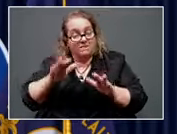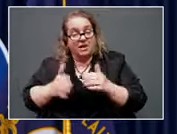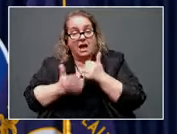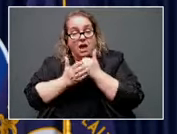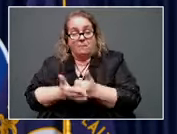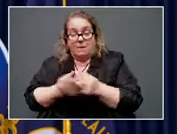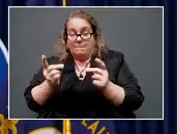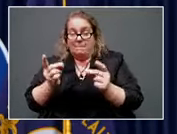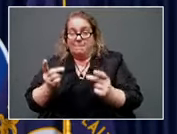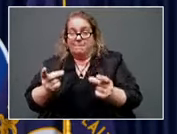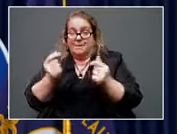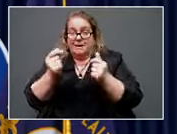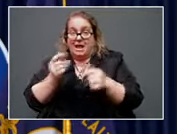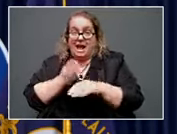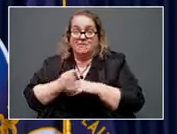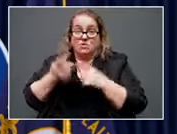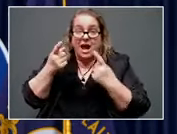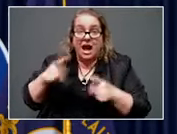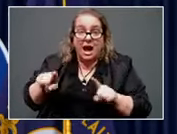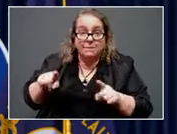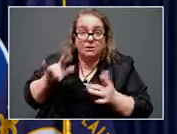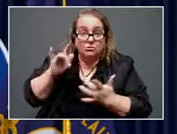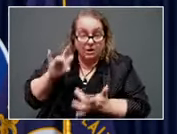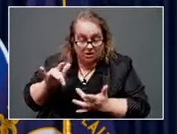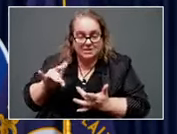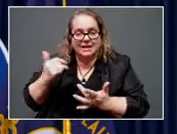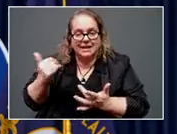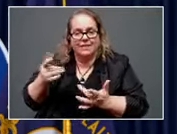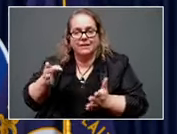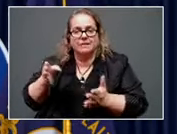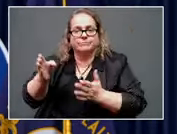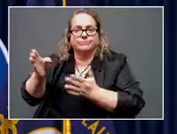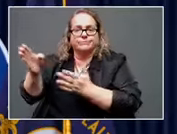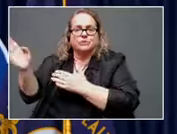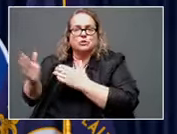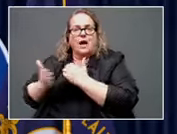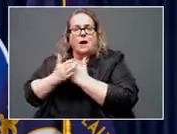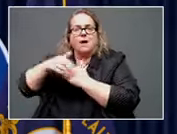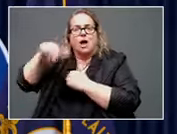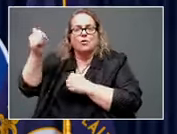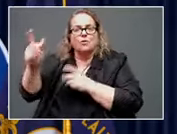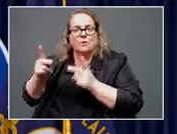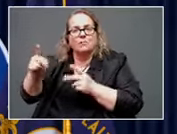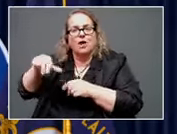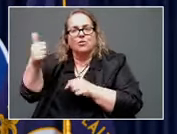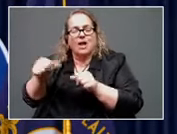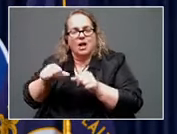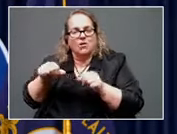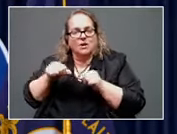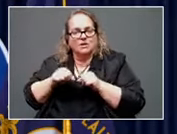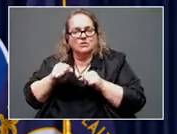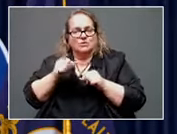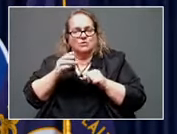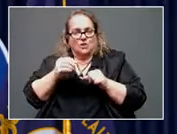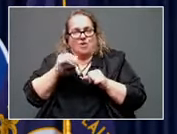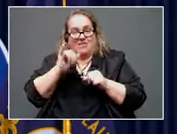meet emergency needs are moving on to help people in other areas struck by disasters. This is the